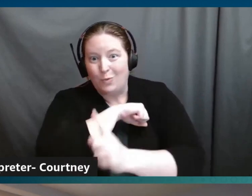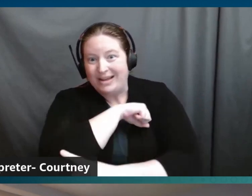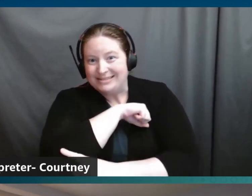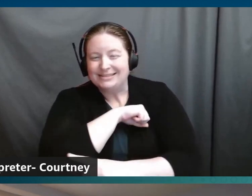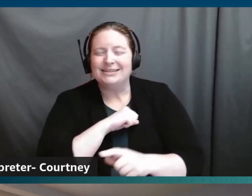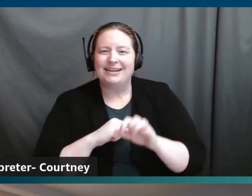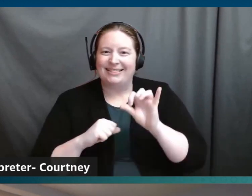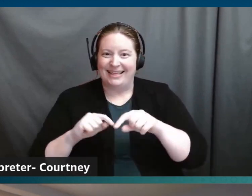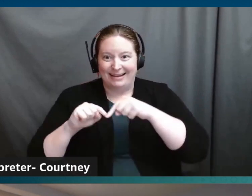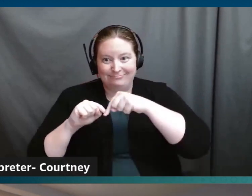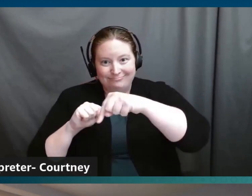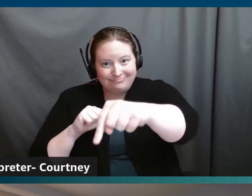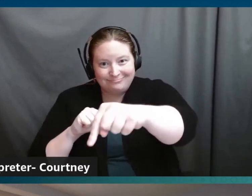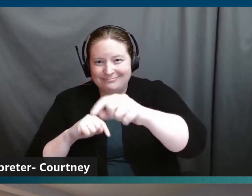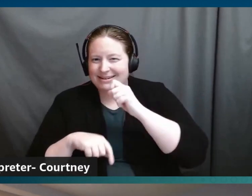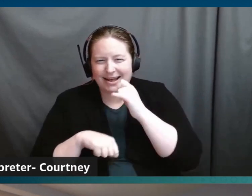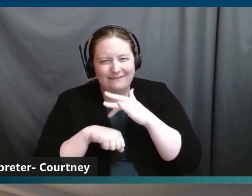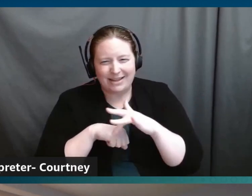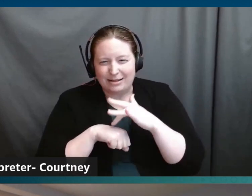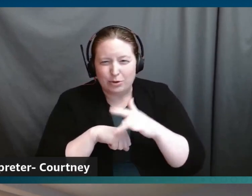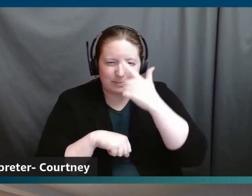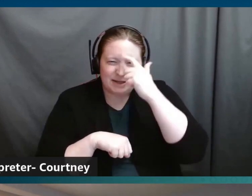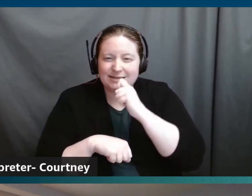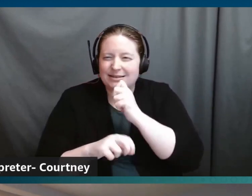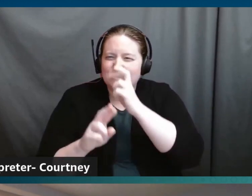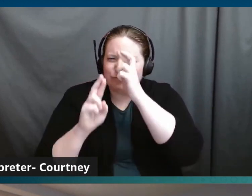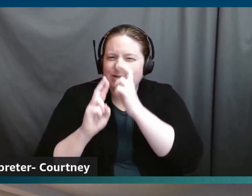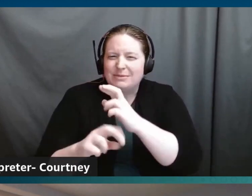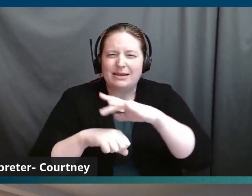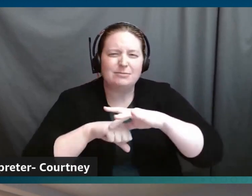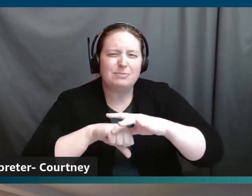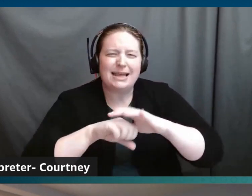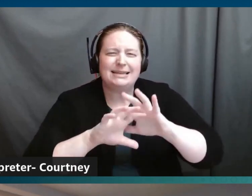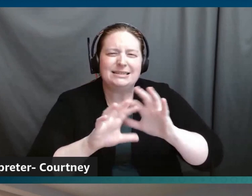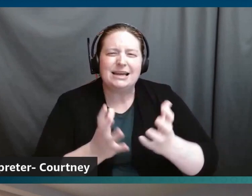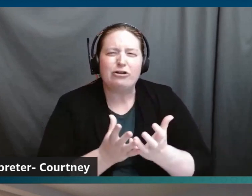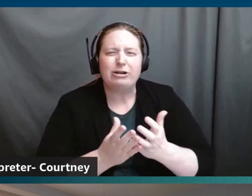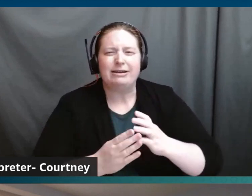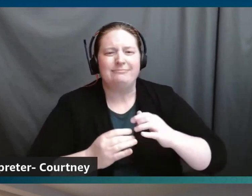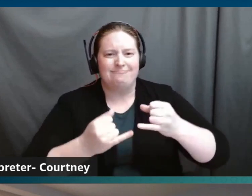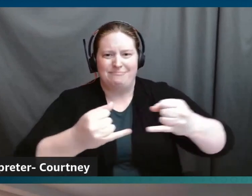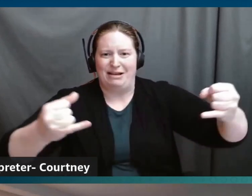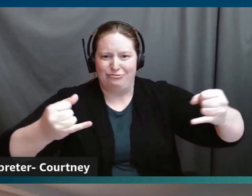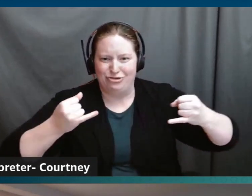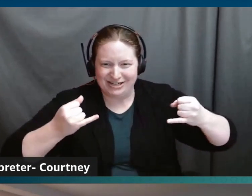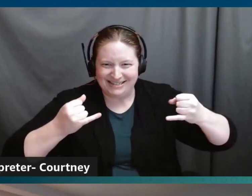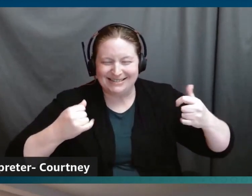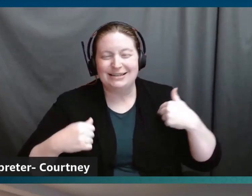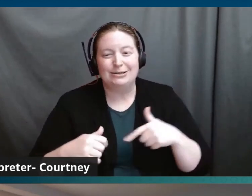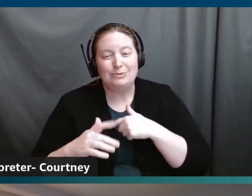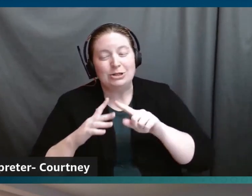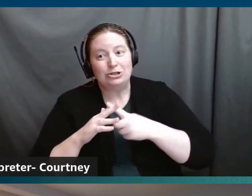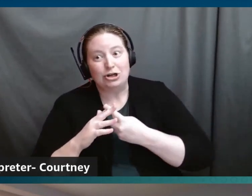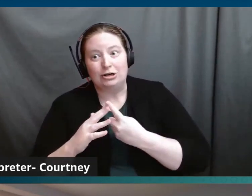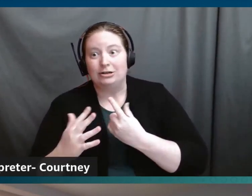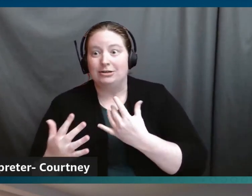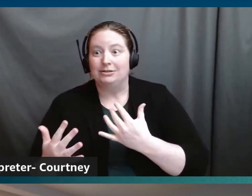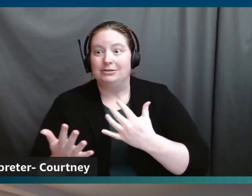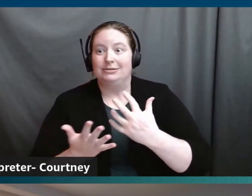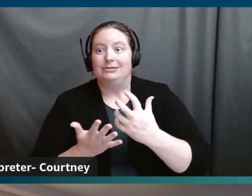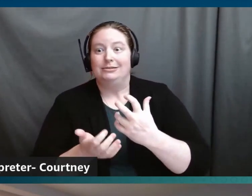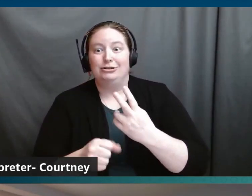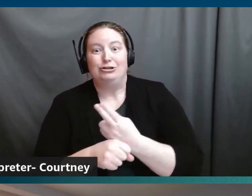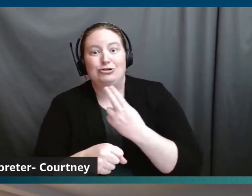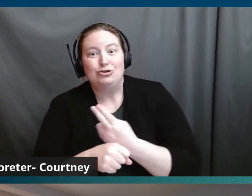longer available because it doesn't respect the planetary boundaries. So we start consuming resources more than